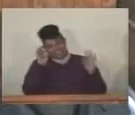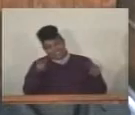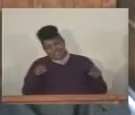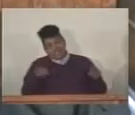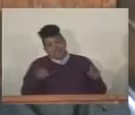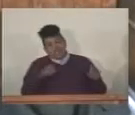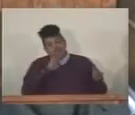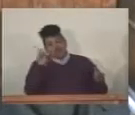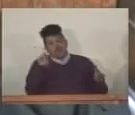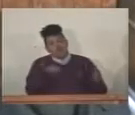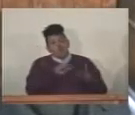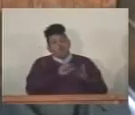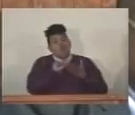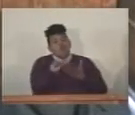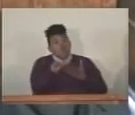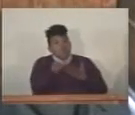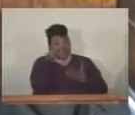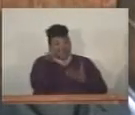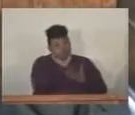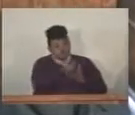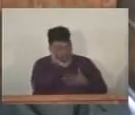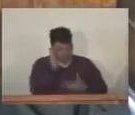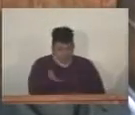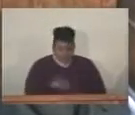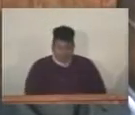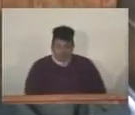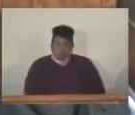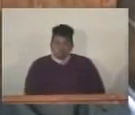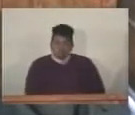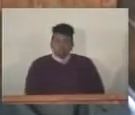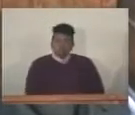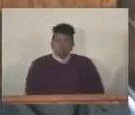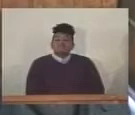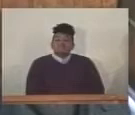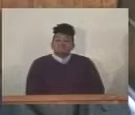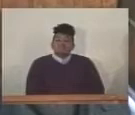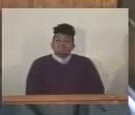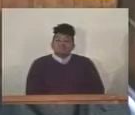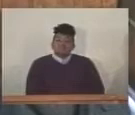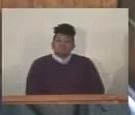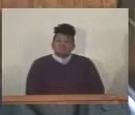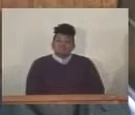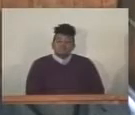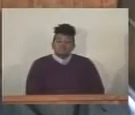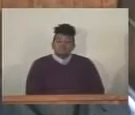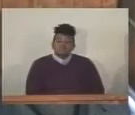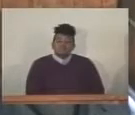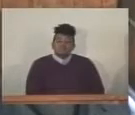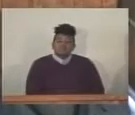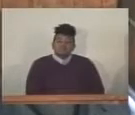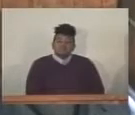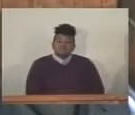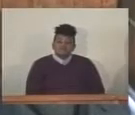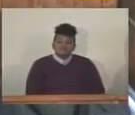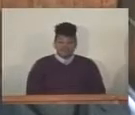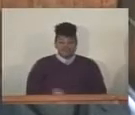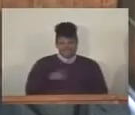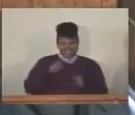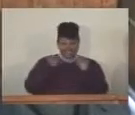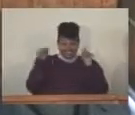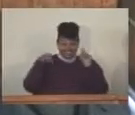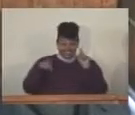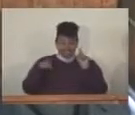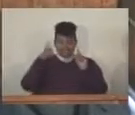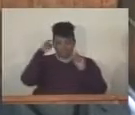they say that because the mediator sort of approach has become more and more accepted in the courts, when the